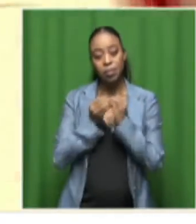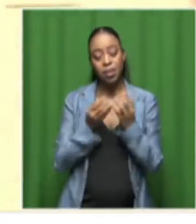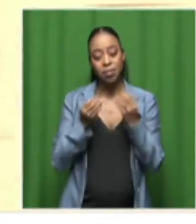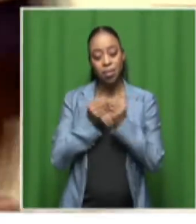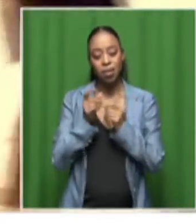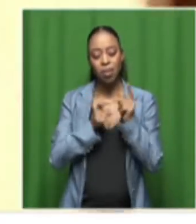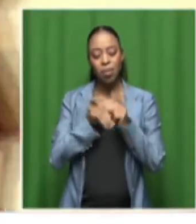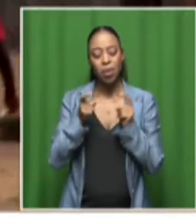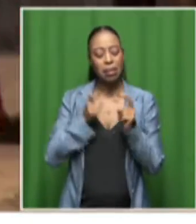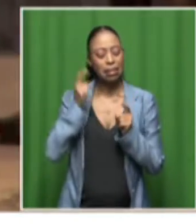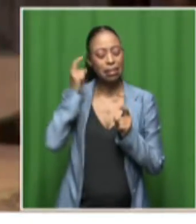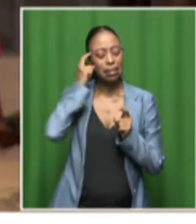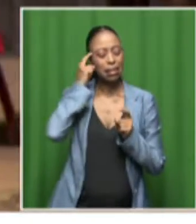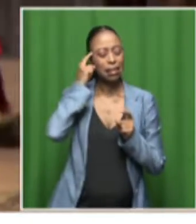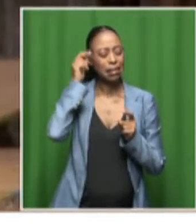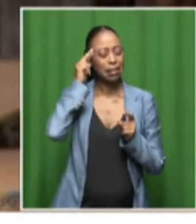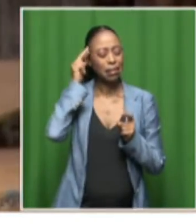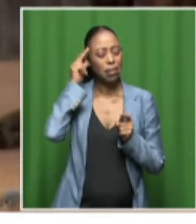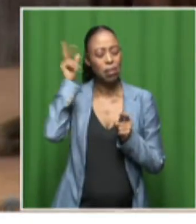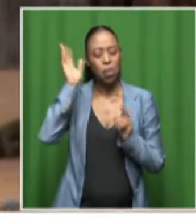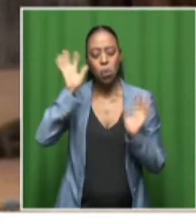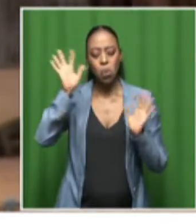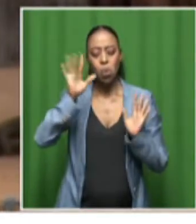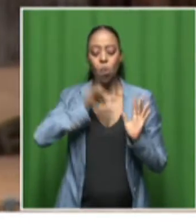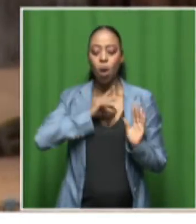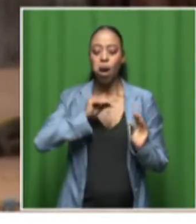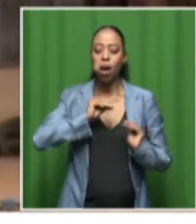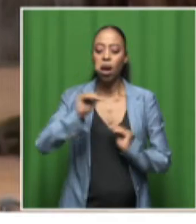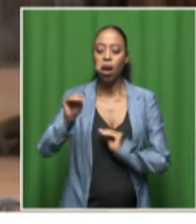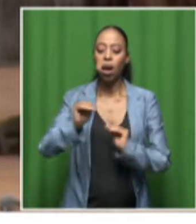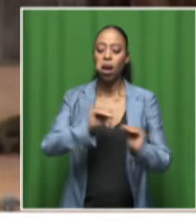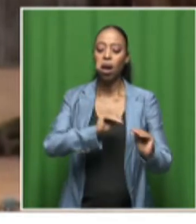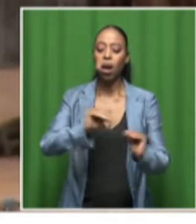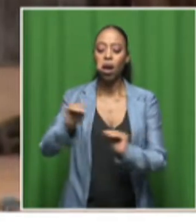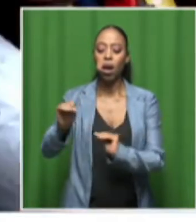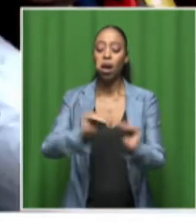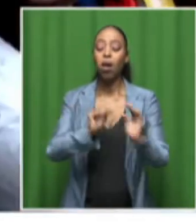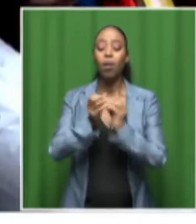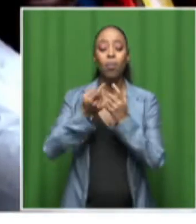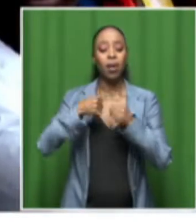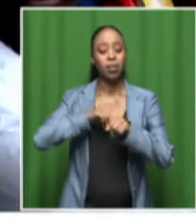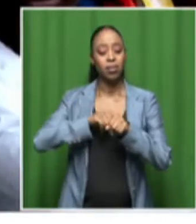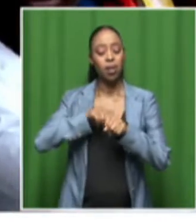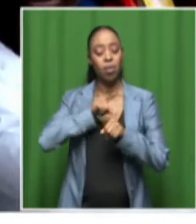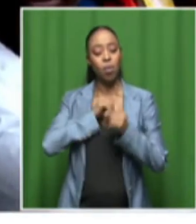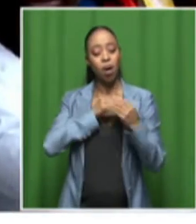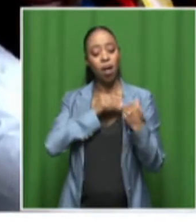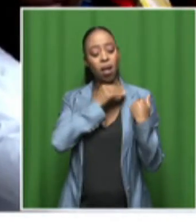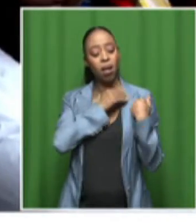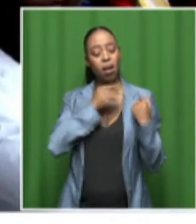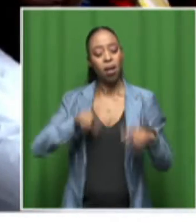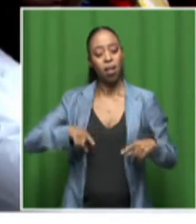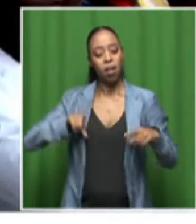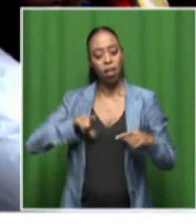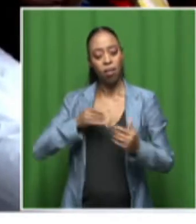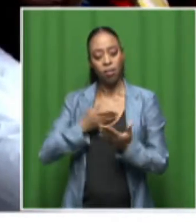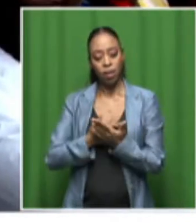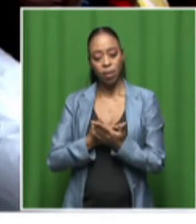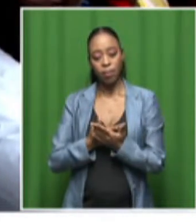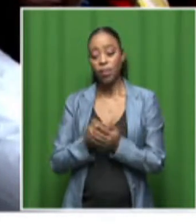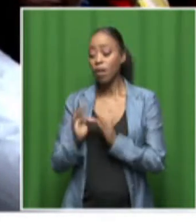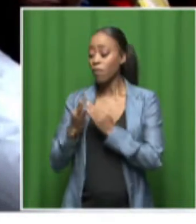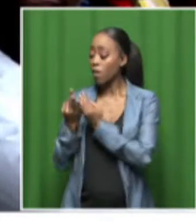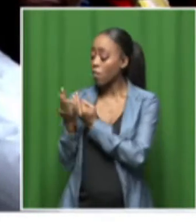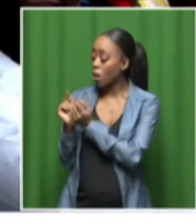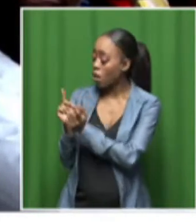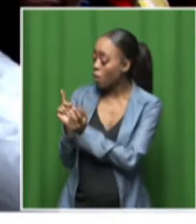re-traumatized after being forced to move multiple times to save their lives. Another family that we've just met arrived 2 weeks